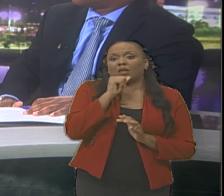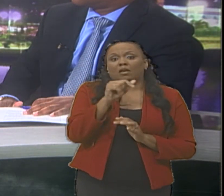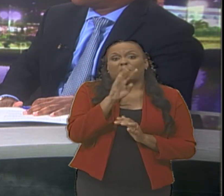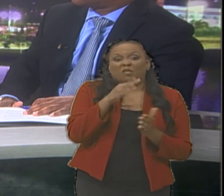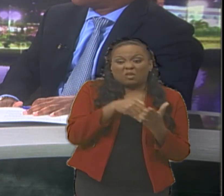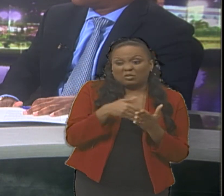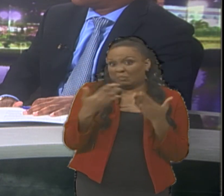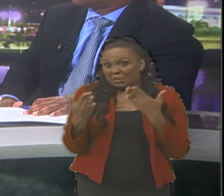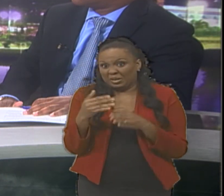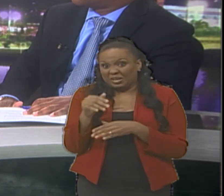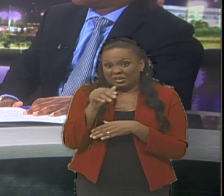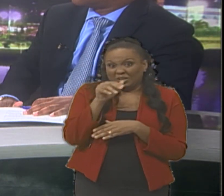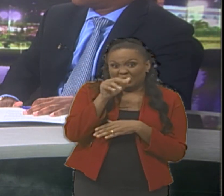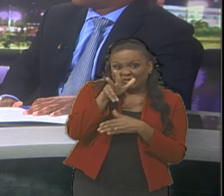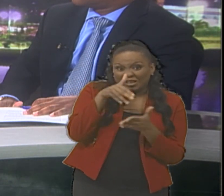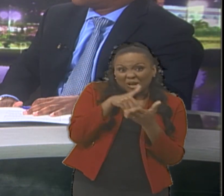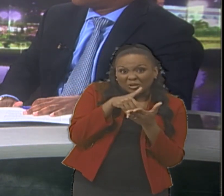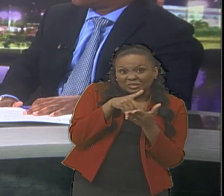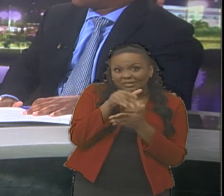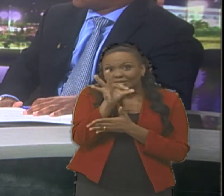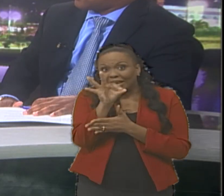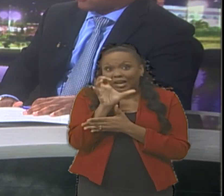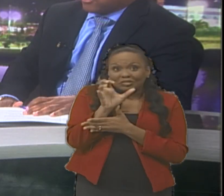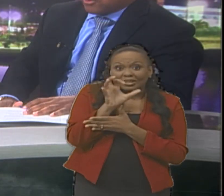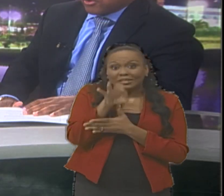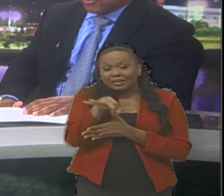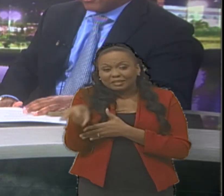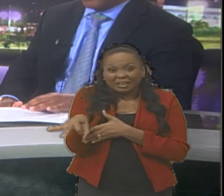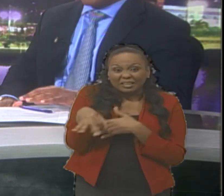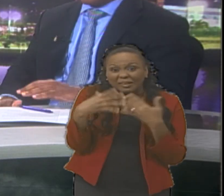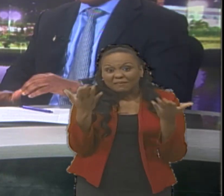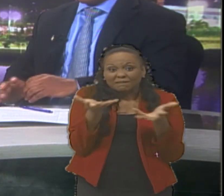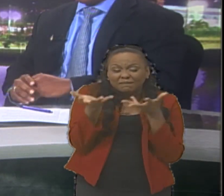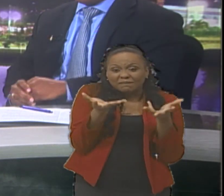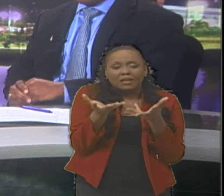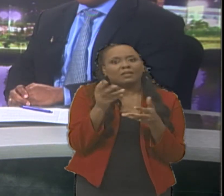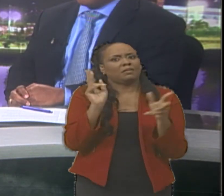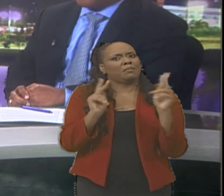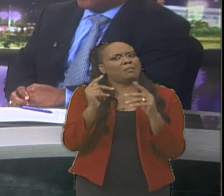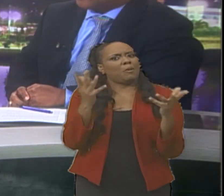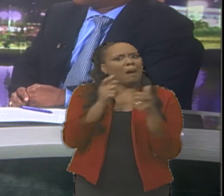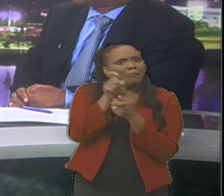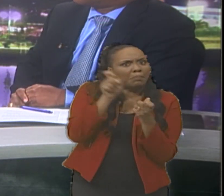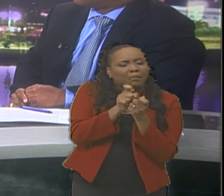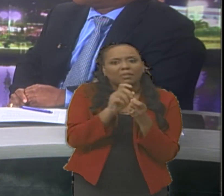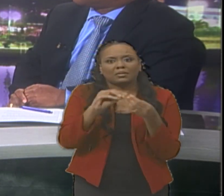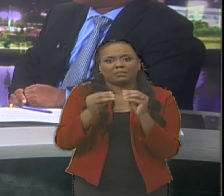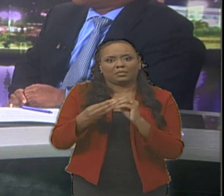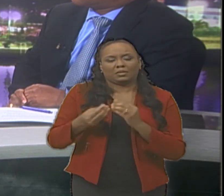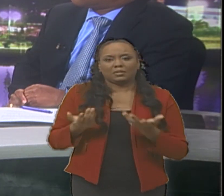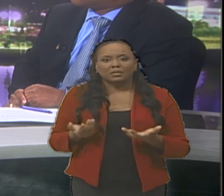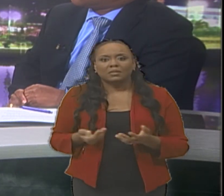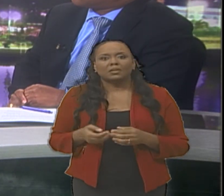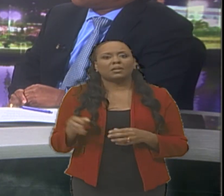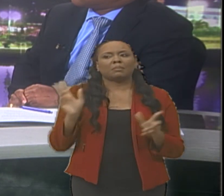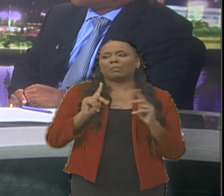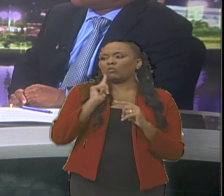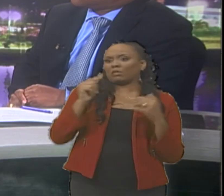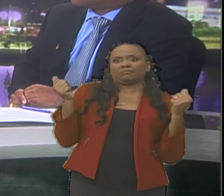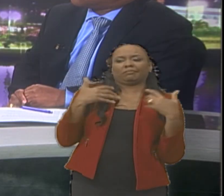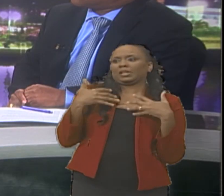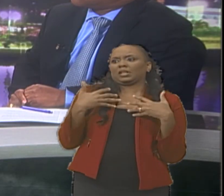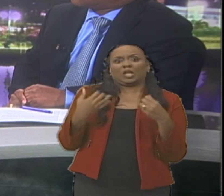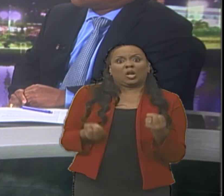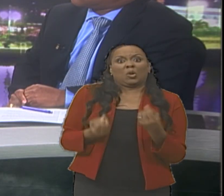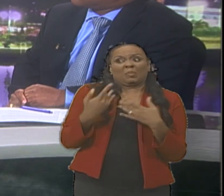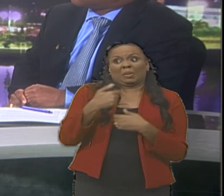be 3,999? So people are afraid. Anytime you hear job loss, people are afraid. So